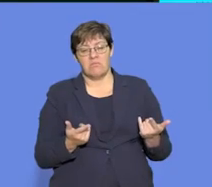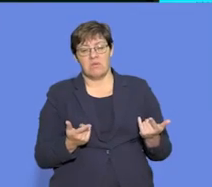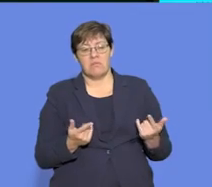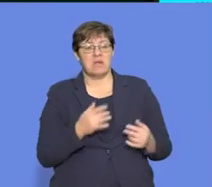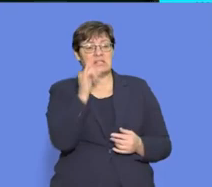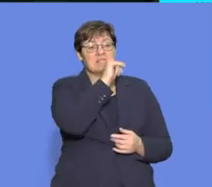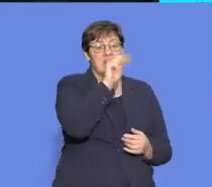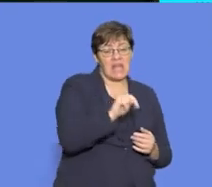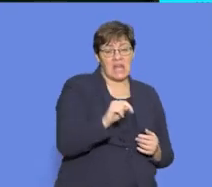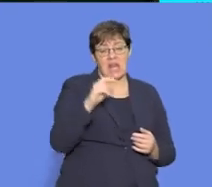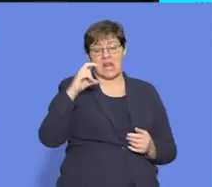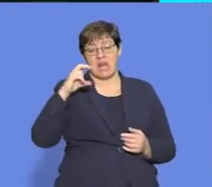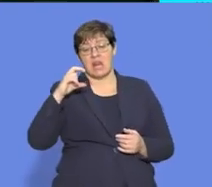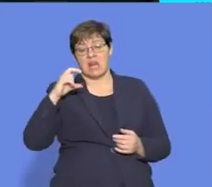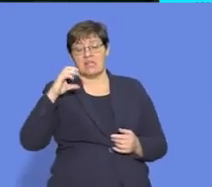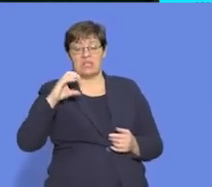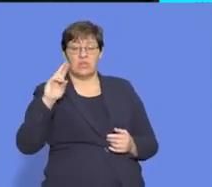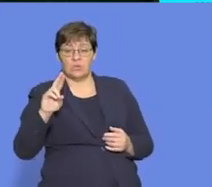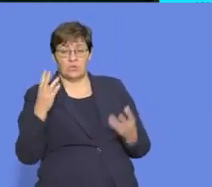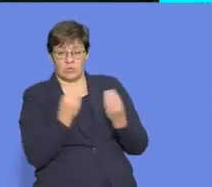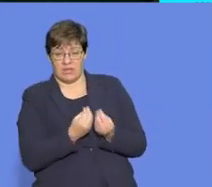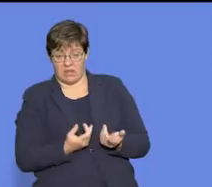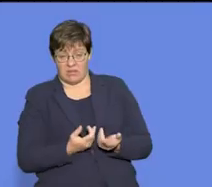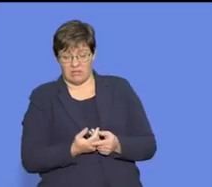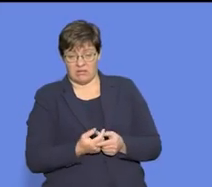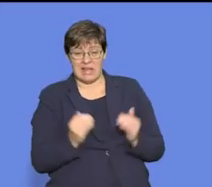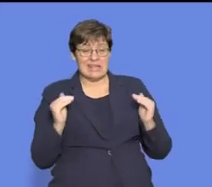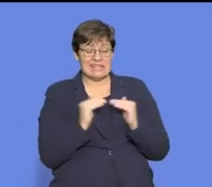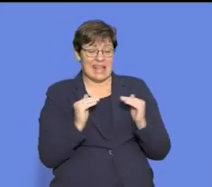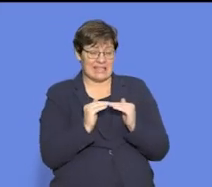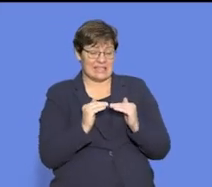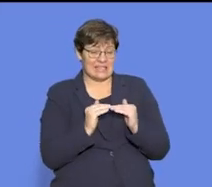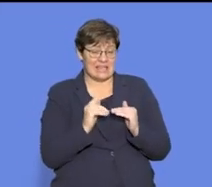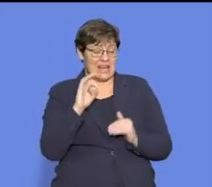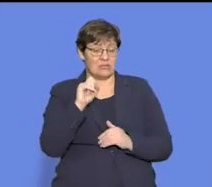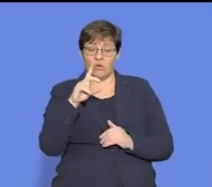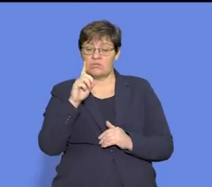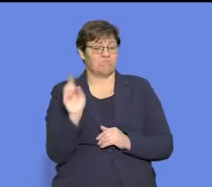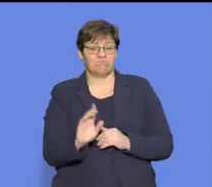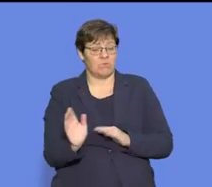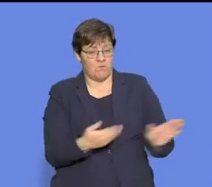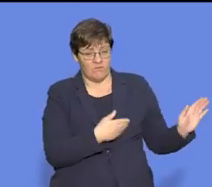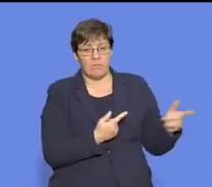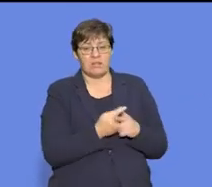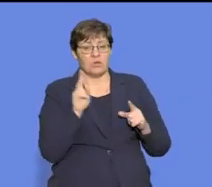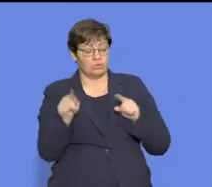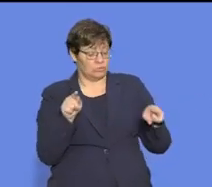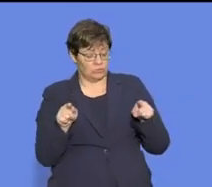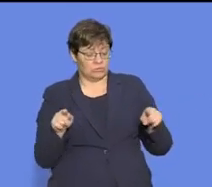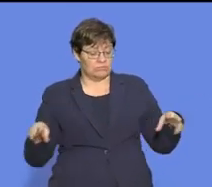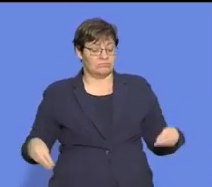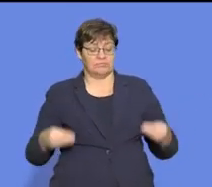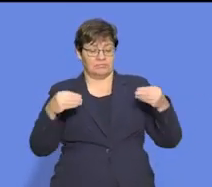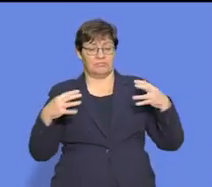but we put the zinc and copper together? What's going to happen here? So no longer have we got the standard electron, but